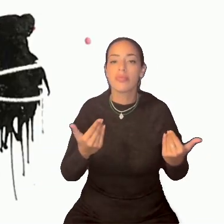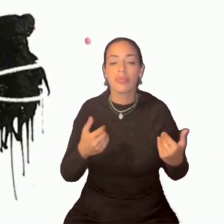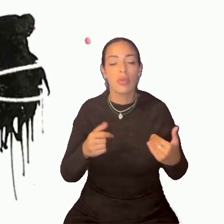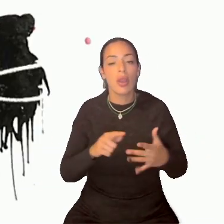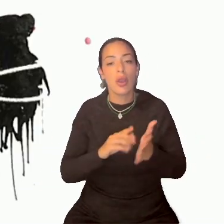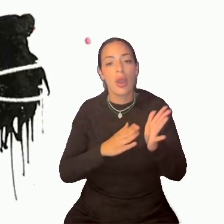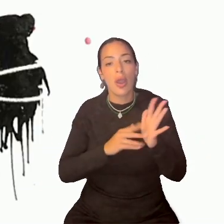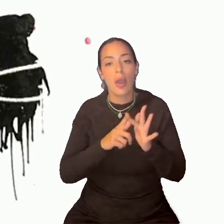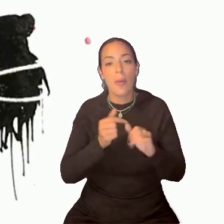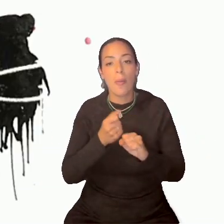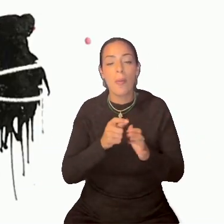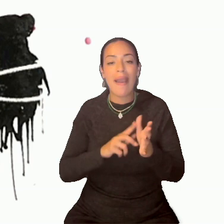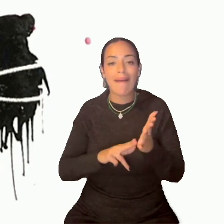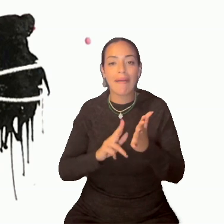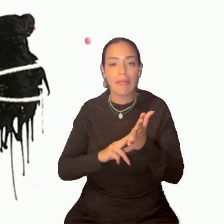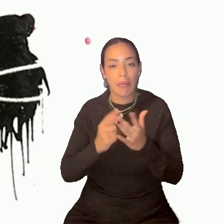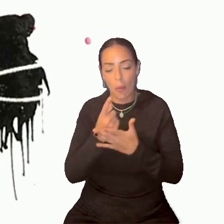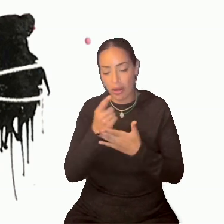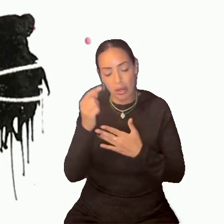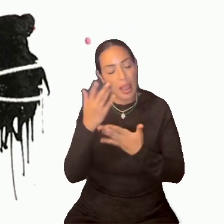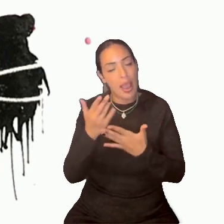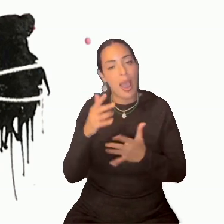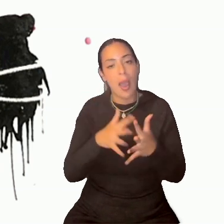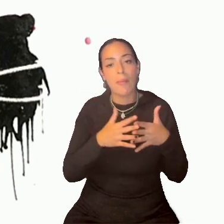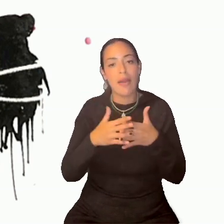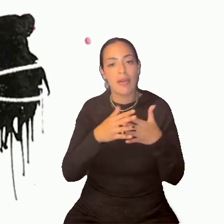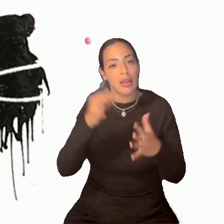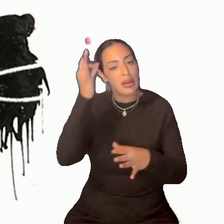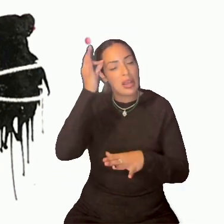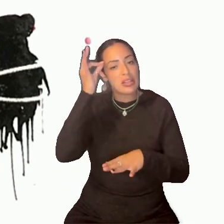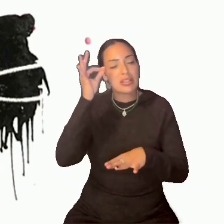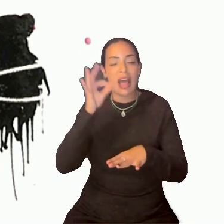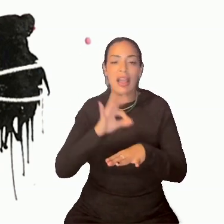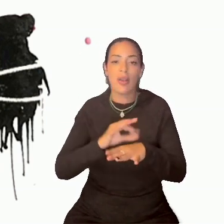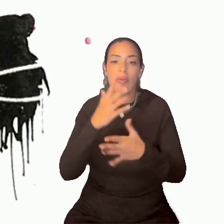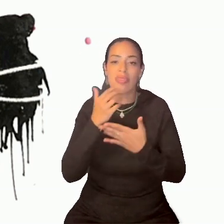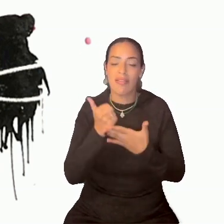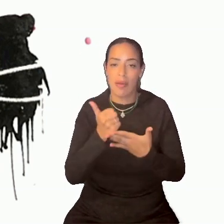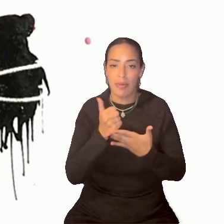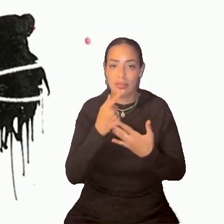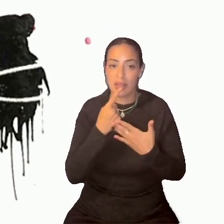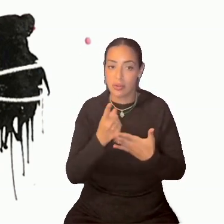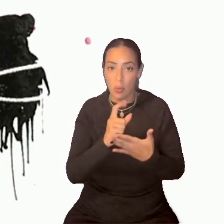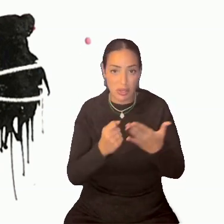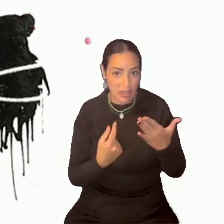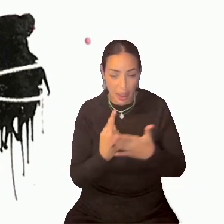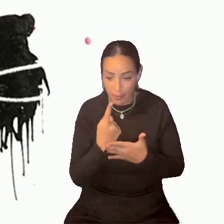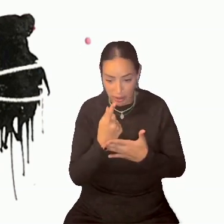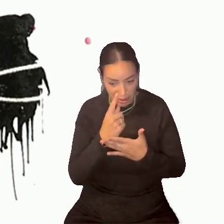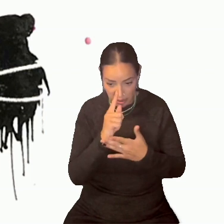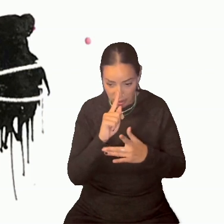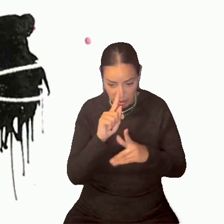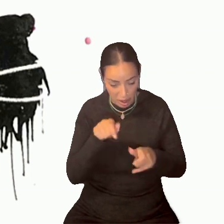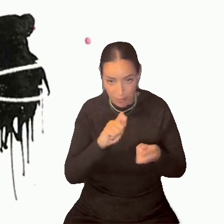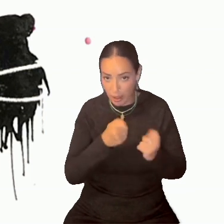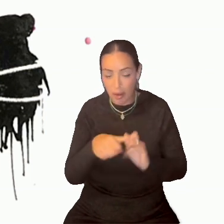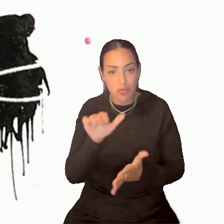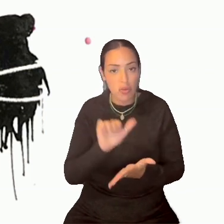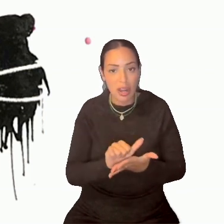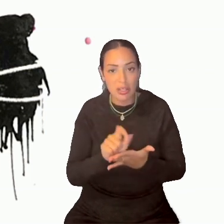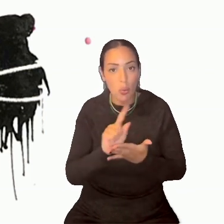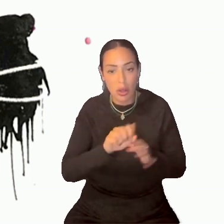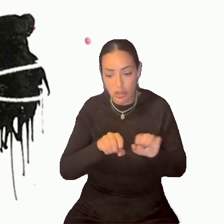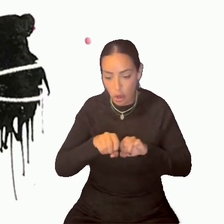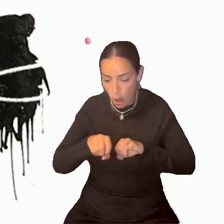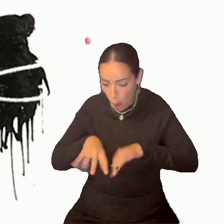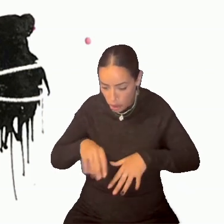work on grief, Megan Devine, an American psychotherapist, writes how what has happened cannot be made right. What is lost cannot